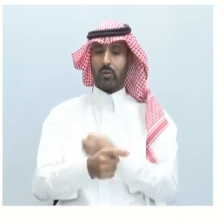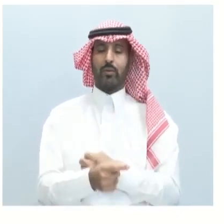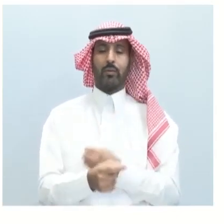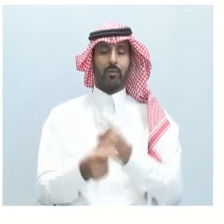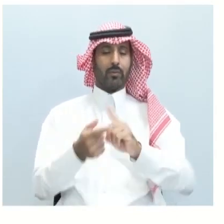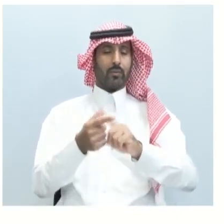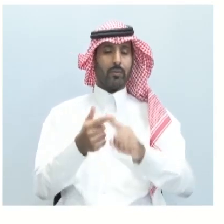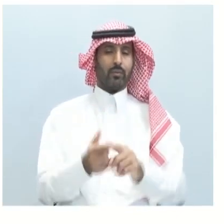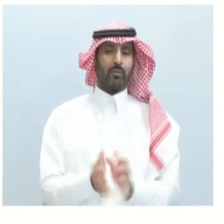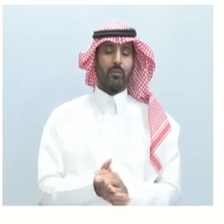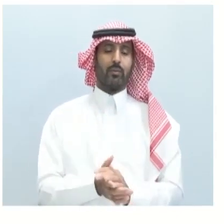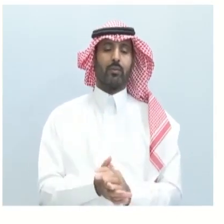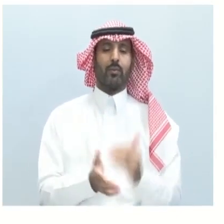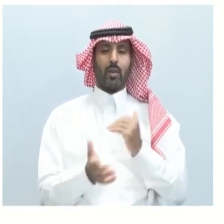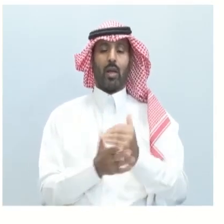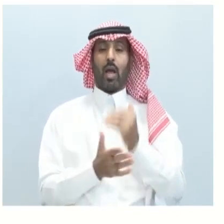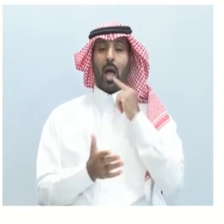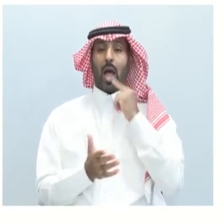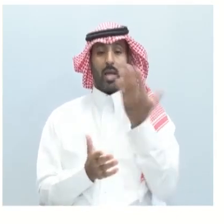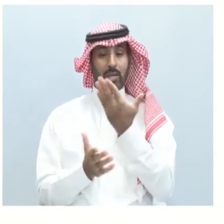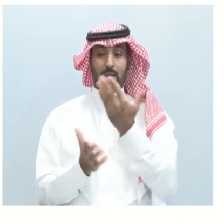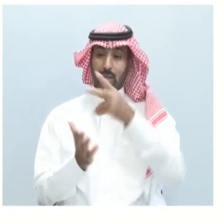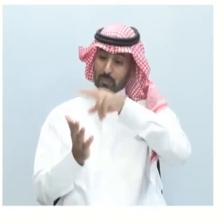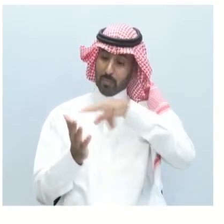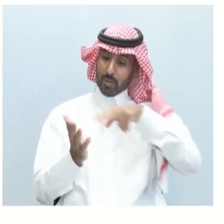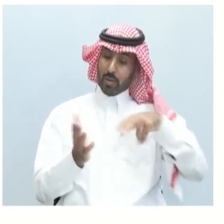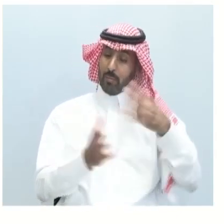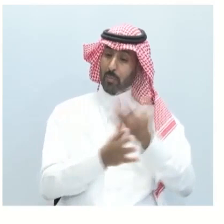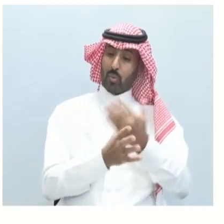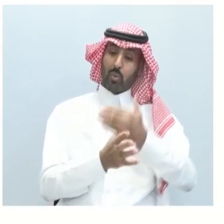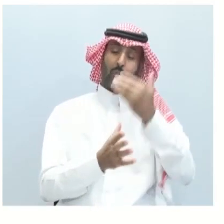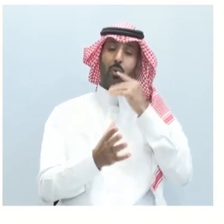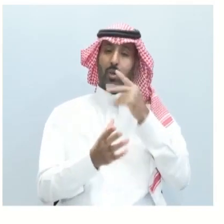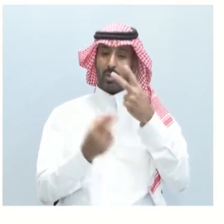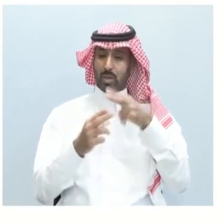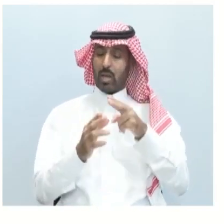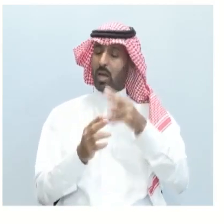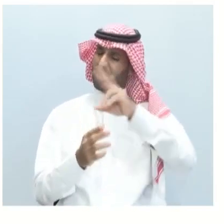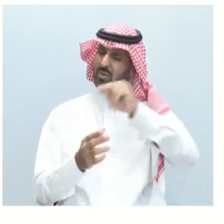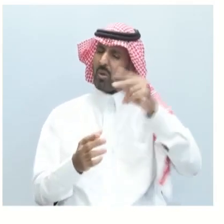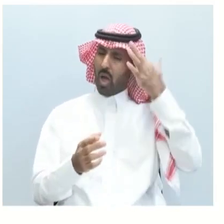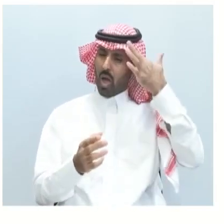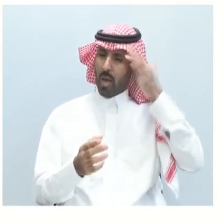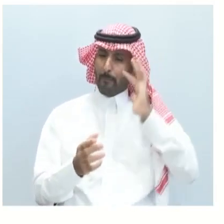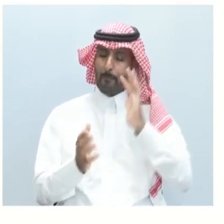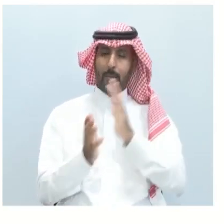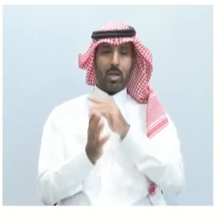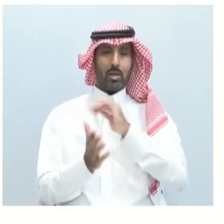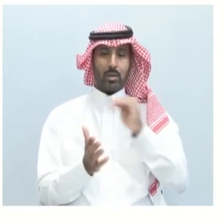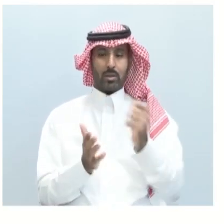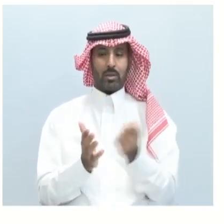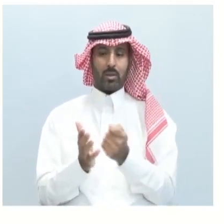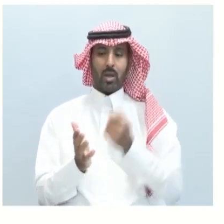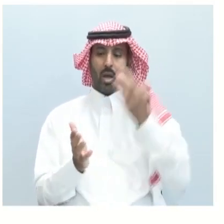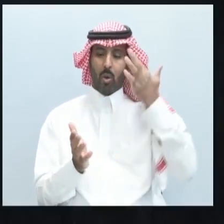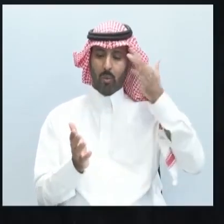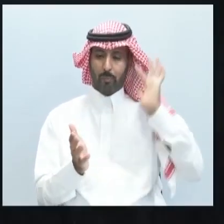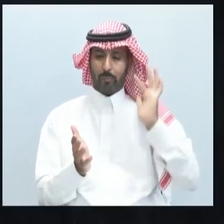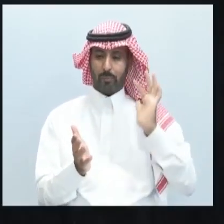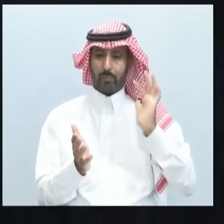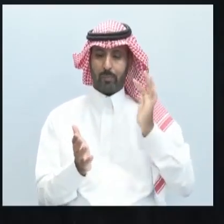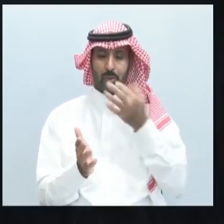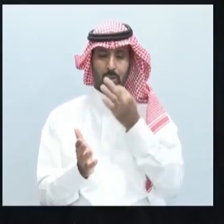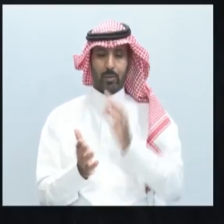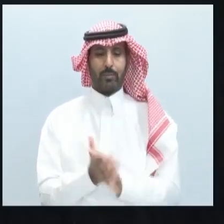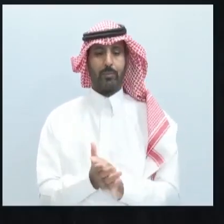here, I read them quickly because these are open examples, our open sentences. You can write something